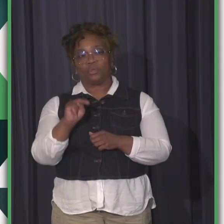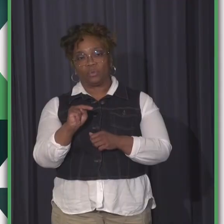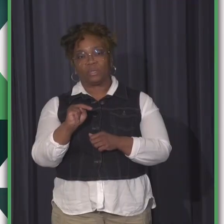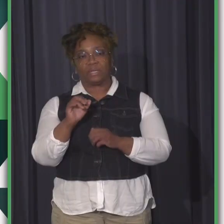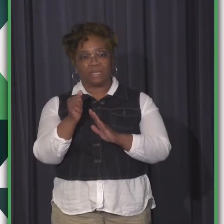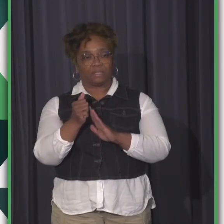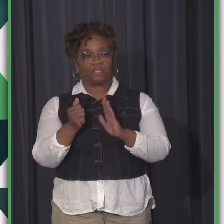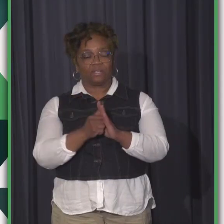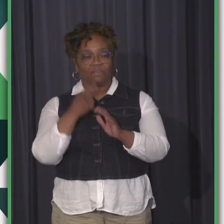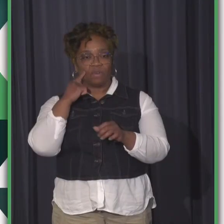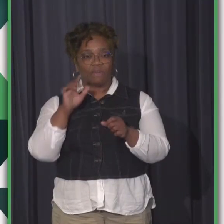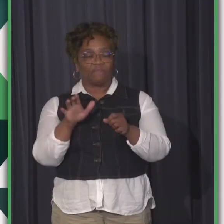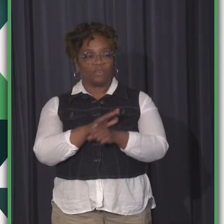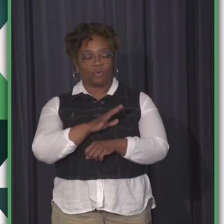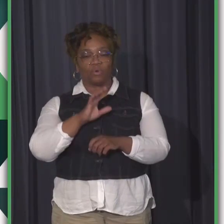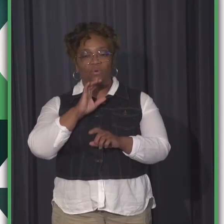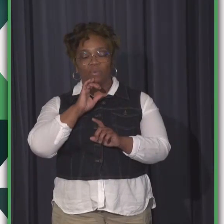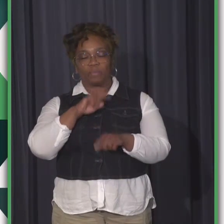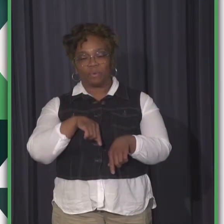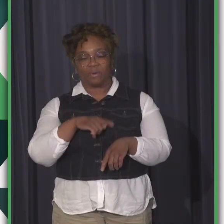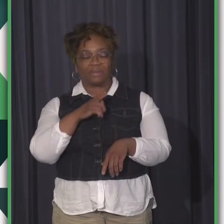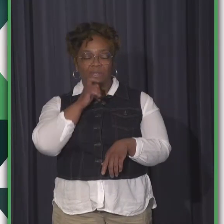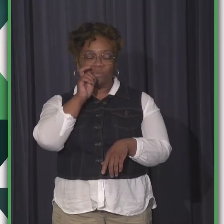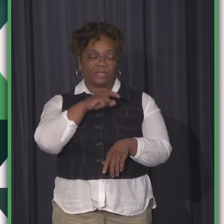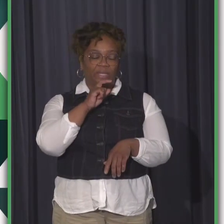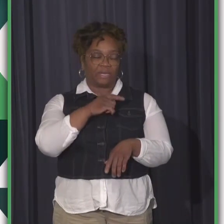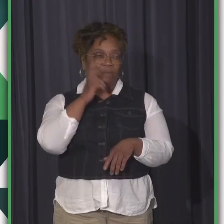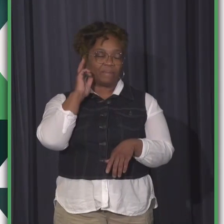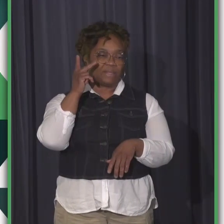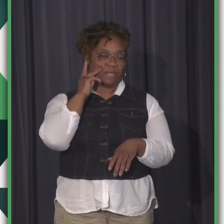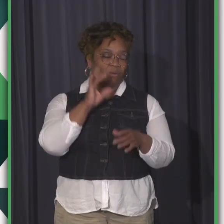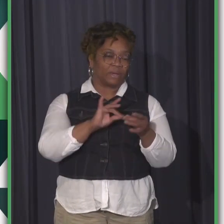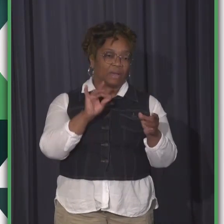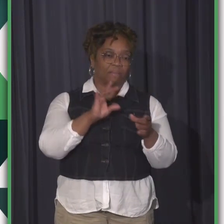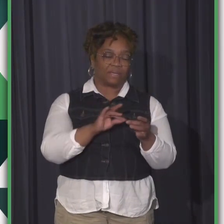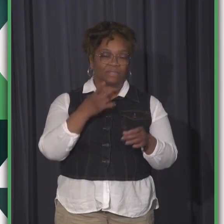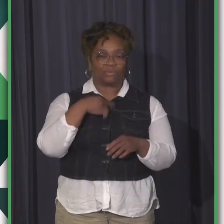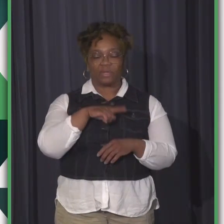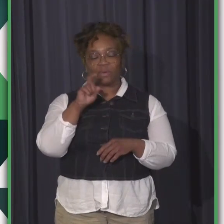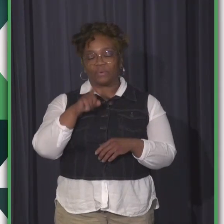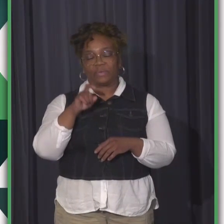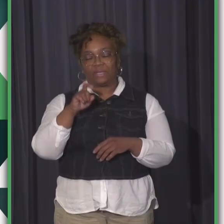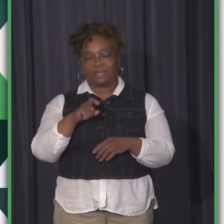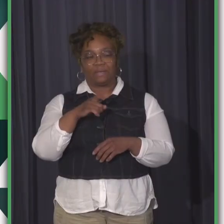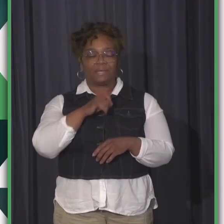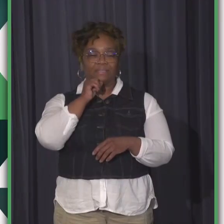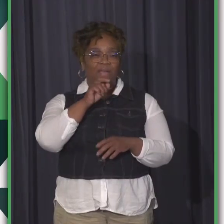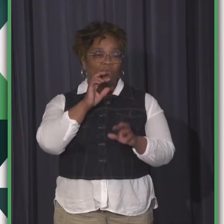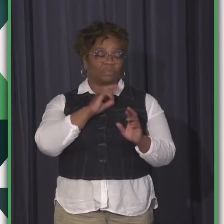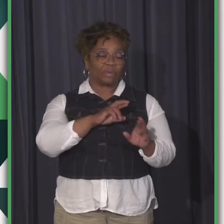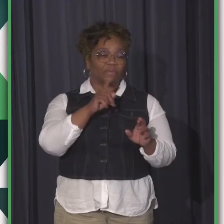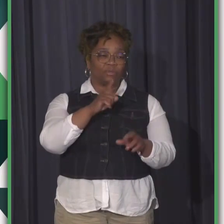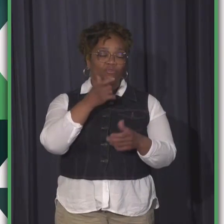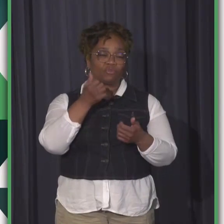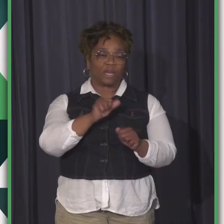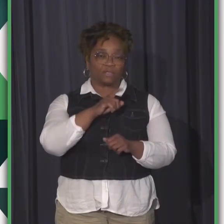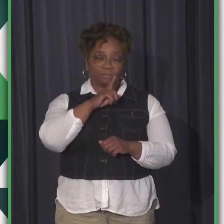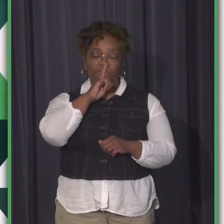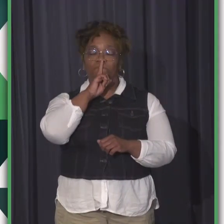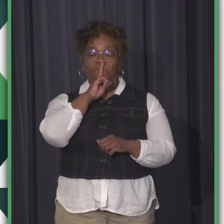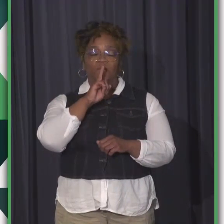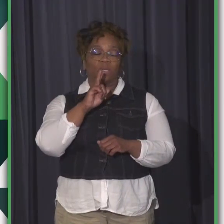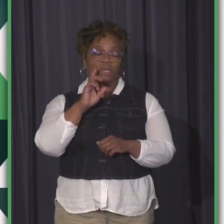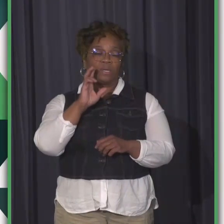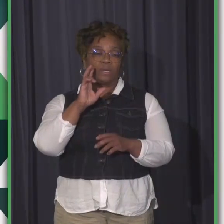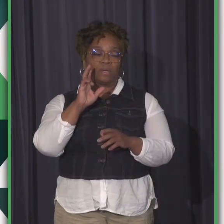to this full board. Not make political statements. But it's disrespectful for you to try and shut down the union president. I would never. I just want you to know that